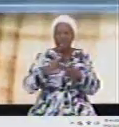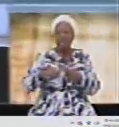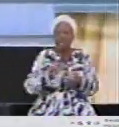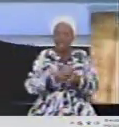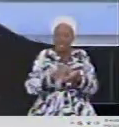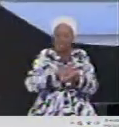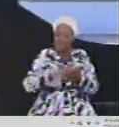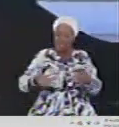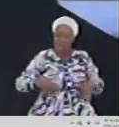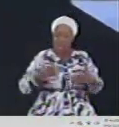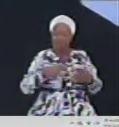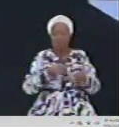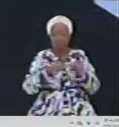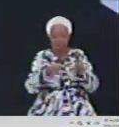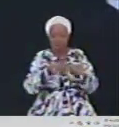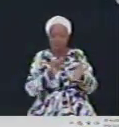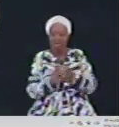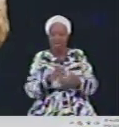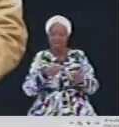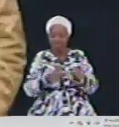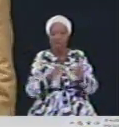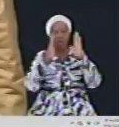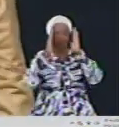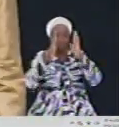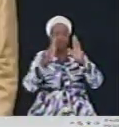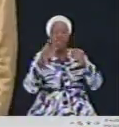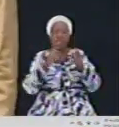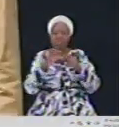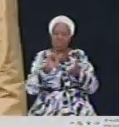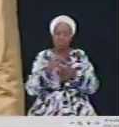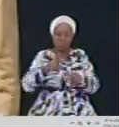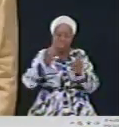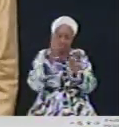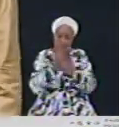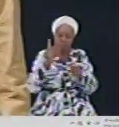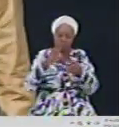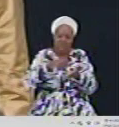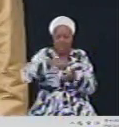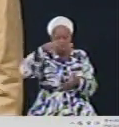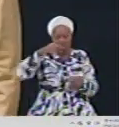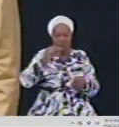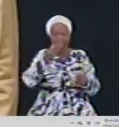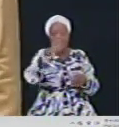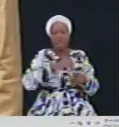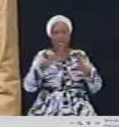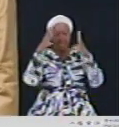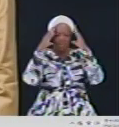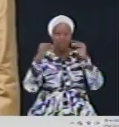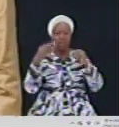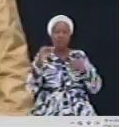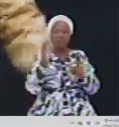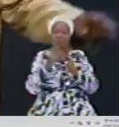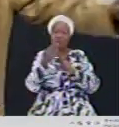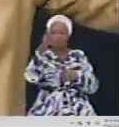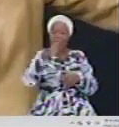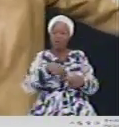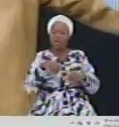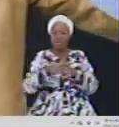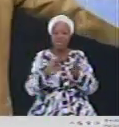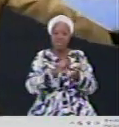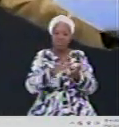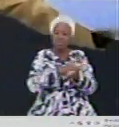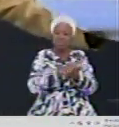to resist temptation so as to keep to the learning of God, the experience of God in salvation